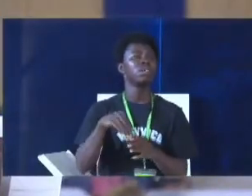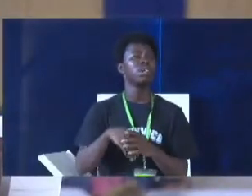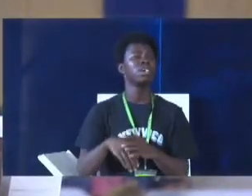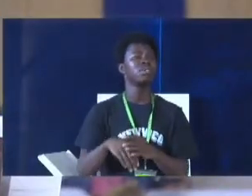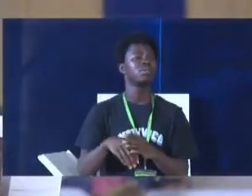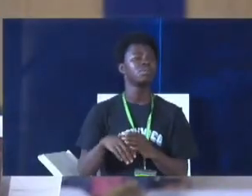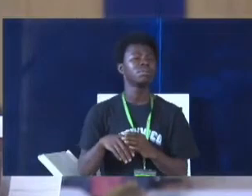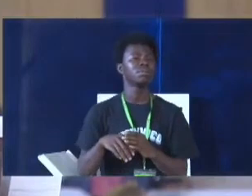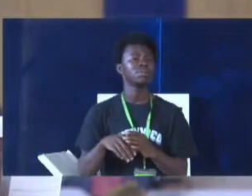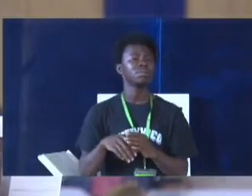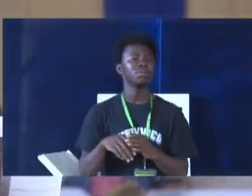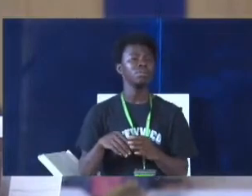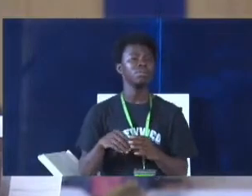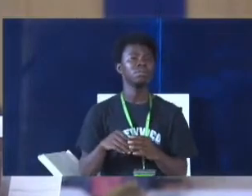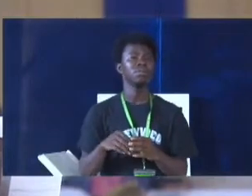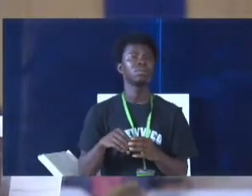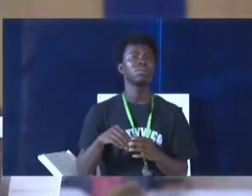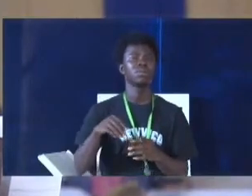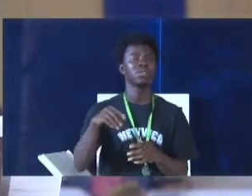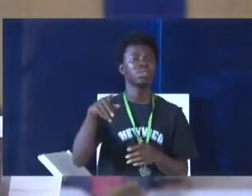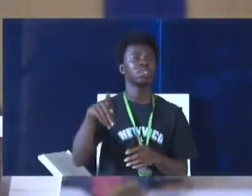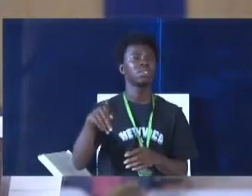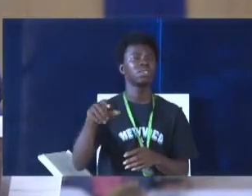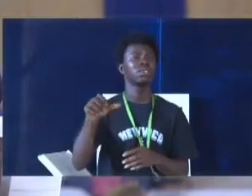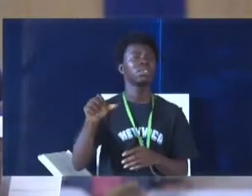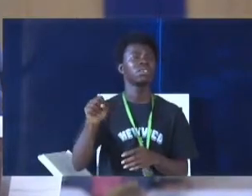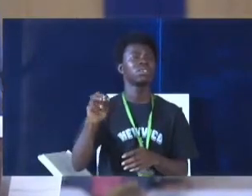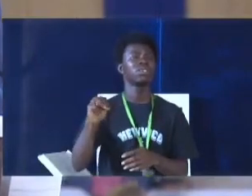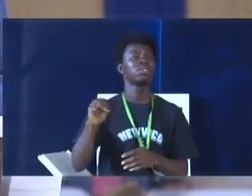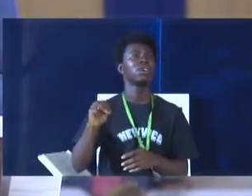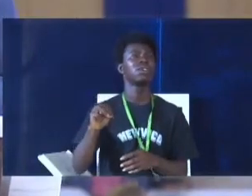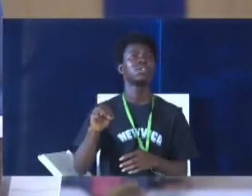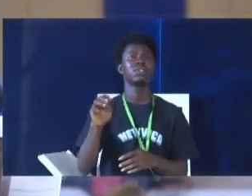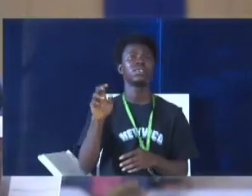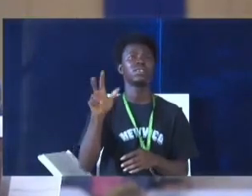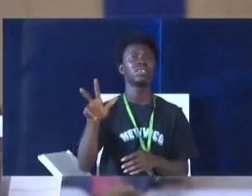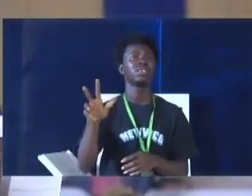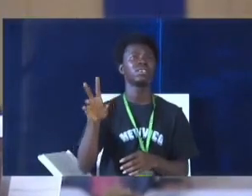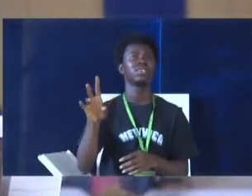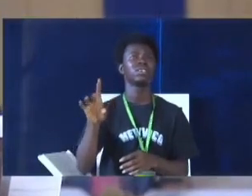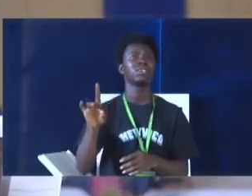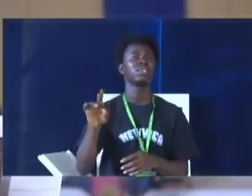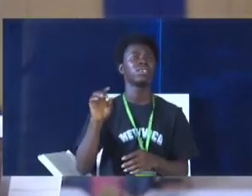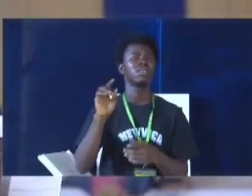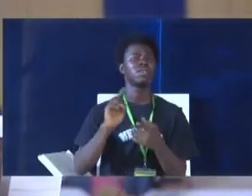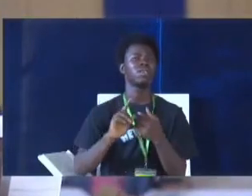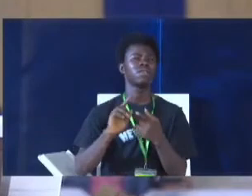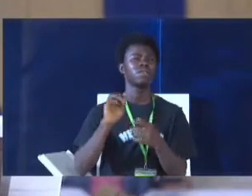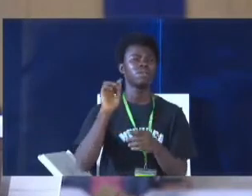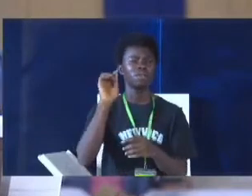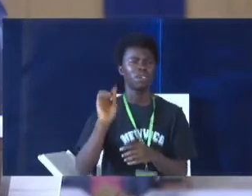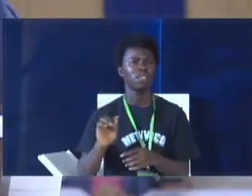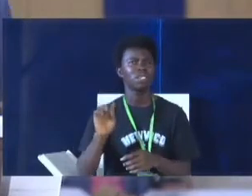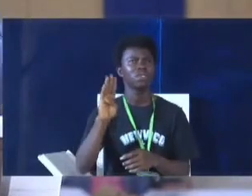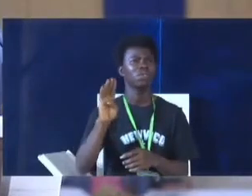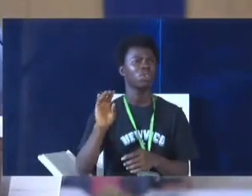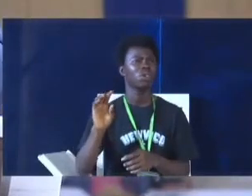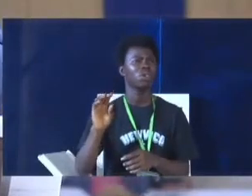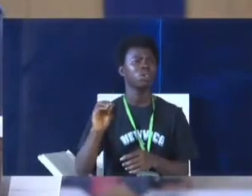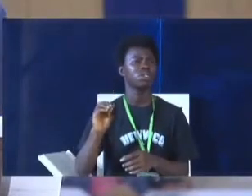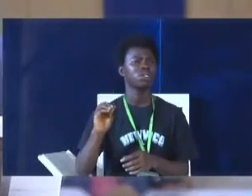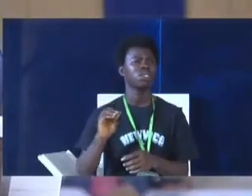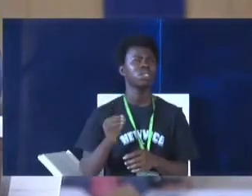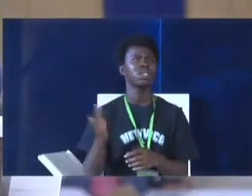the New Living Translation. Psalms 38 verse 20, the New Living Translation says, they repay